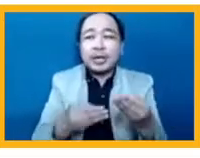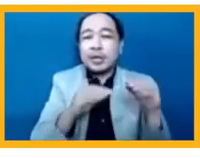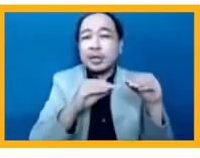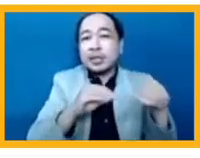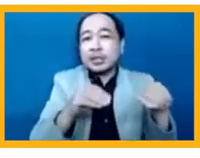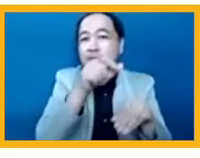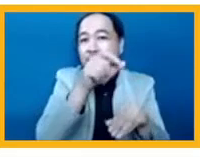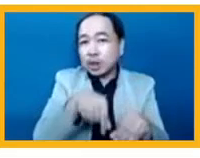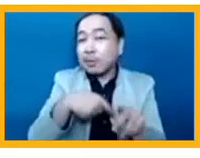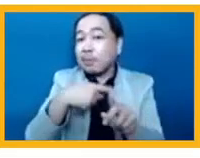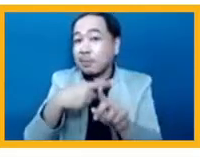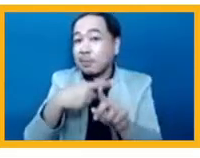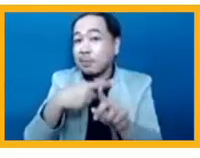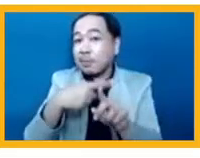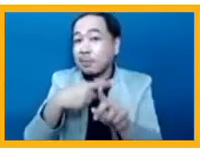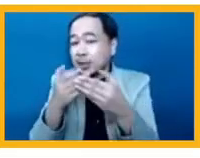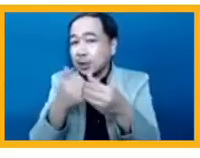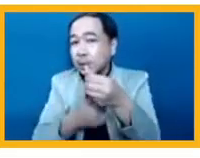EdTech programs,